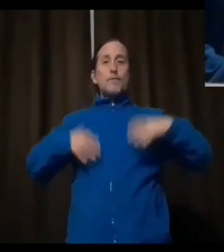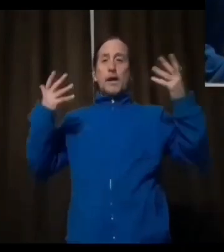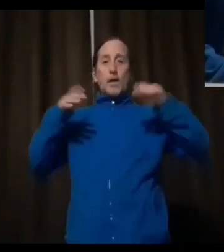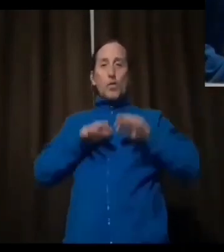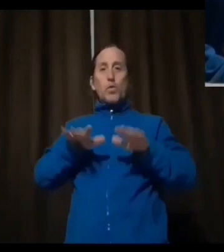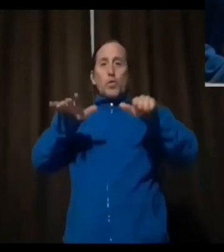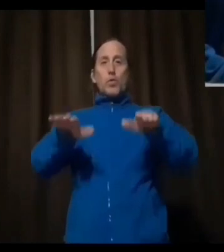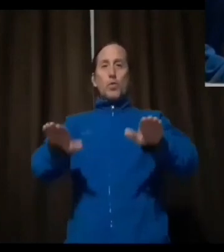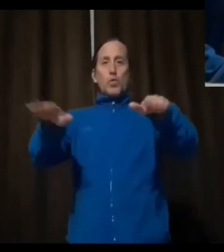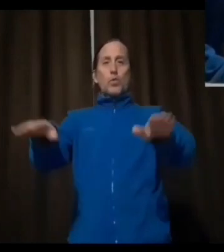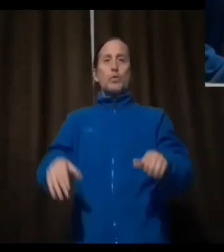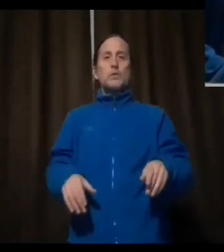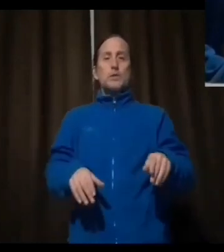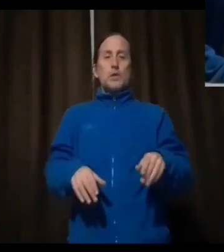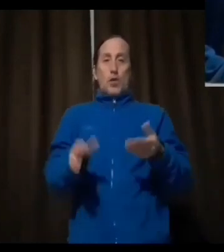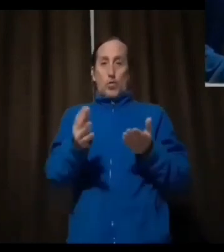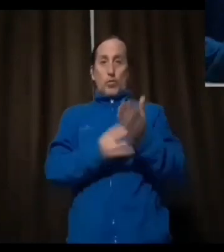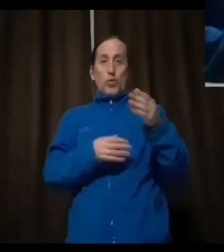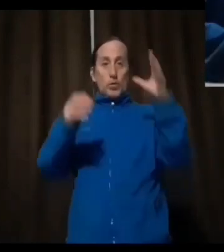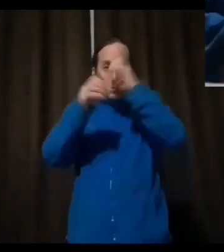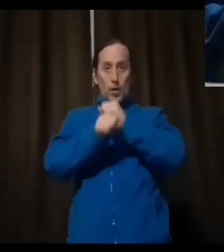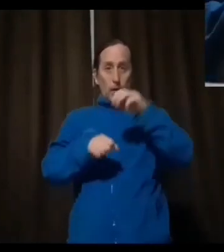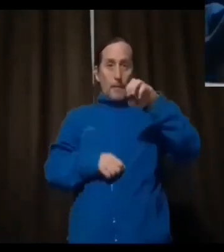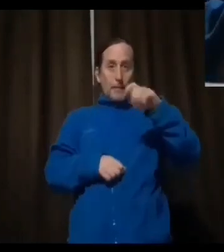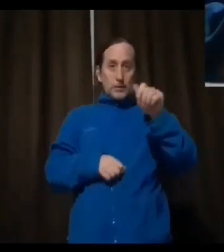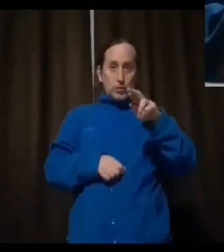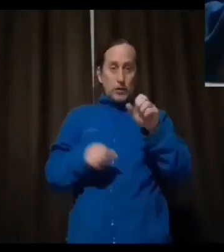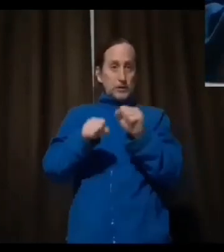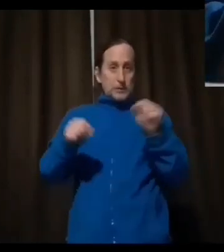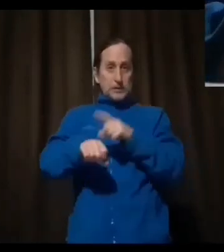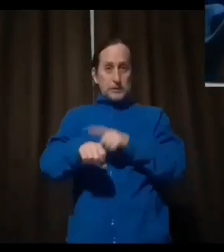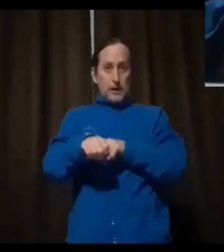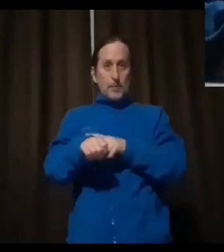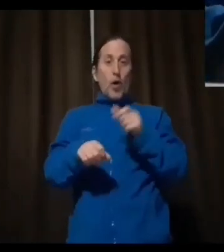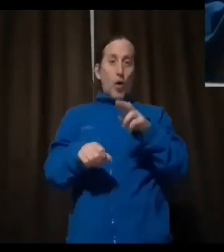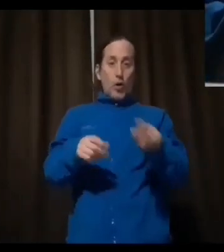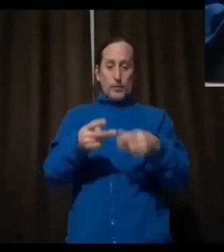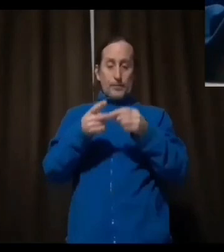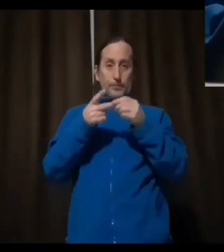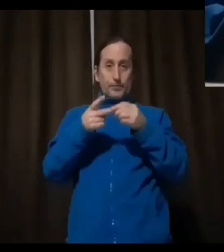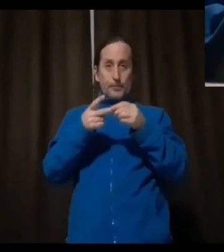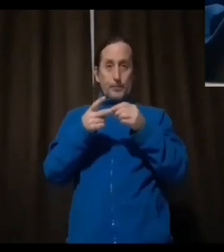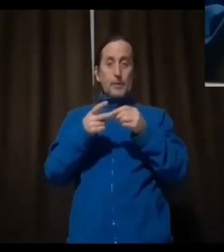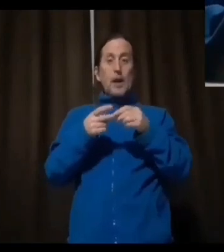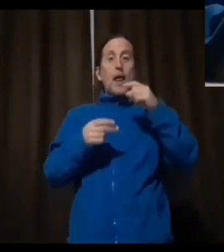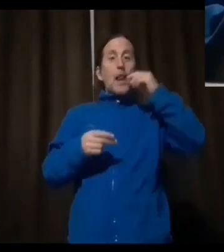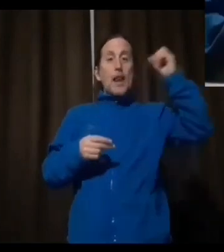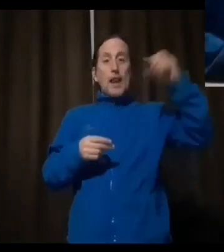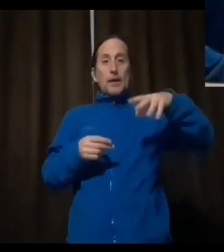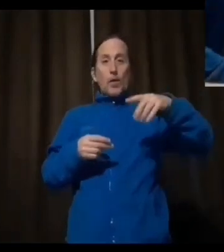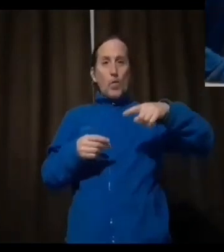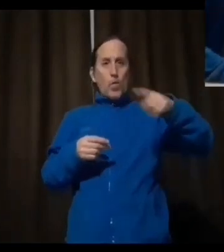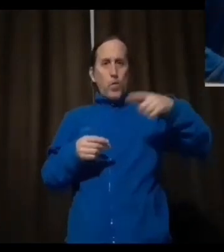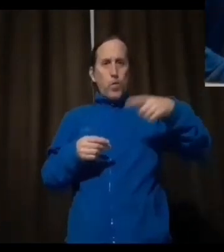where light has got caught in vortices, and these vortices twist the fabric